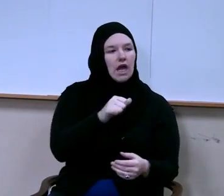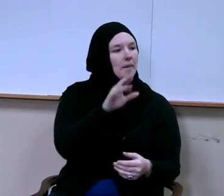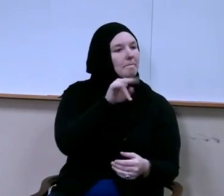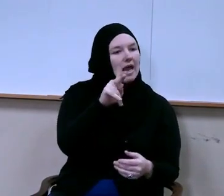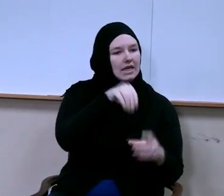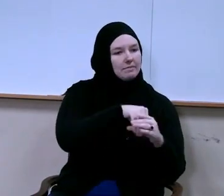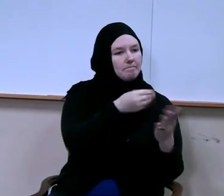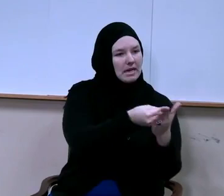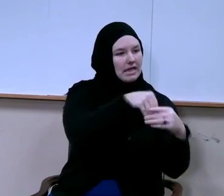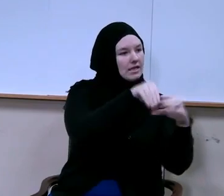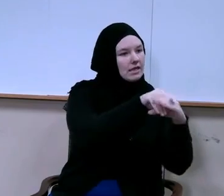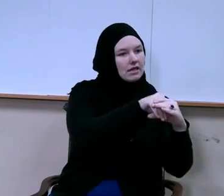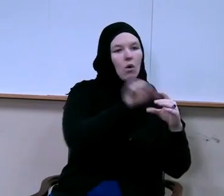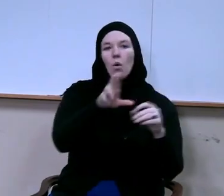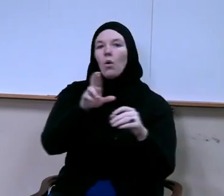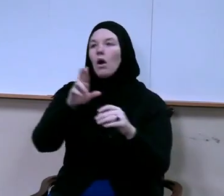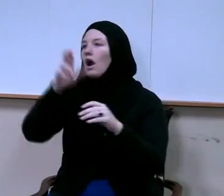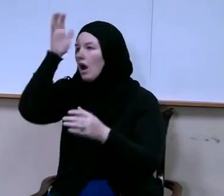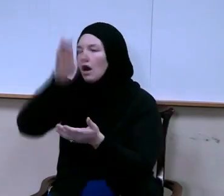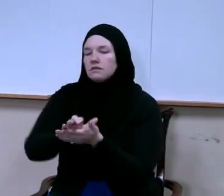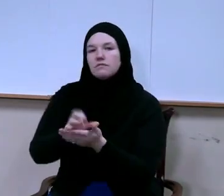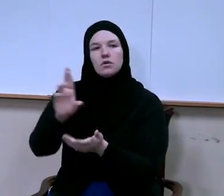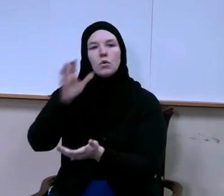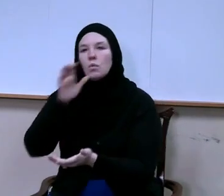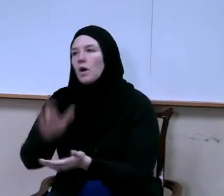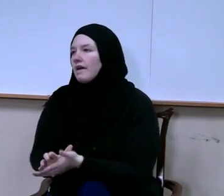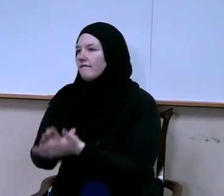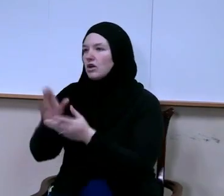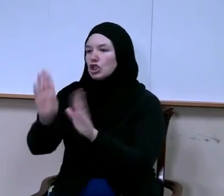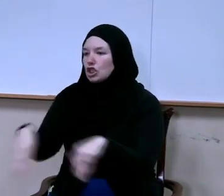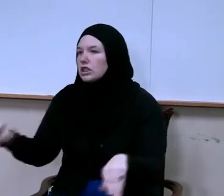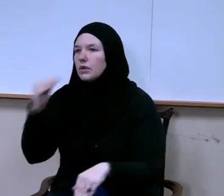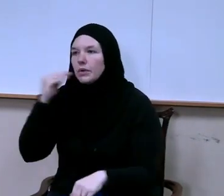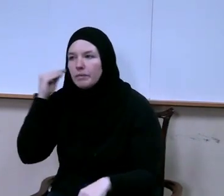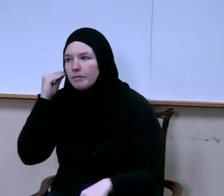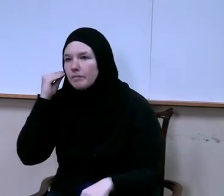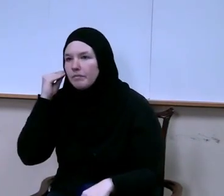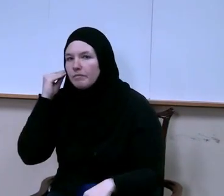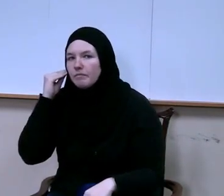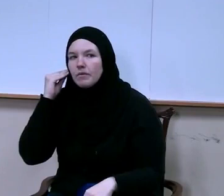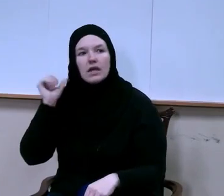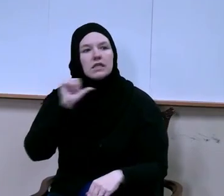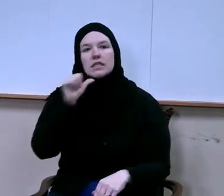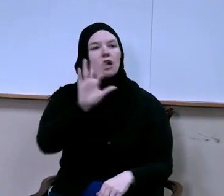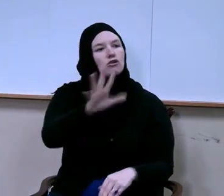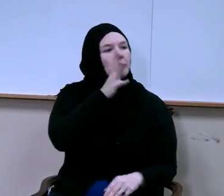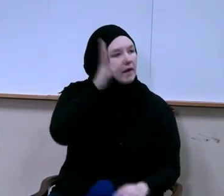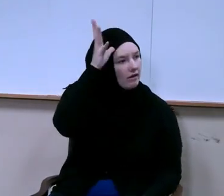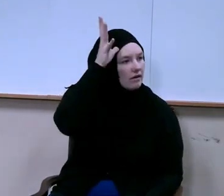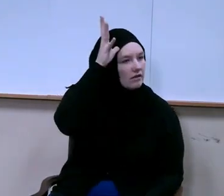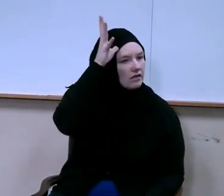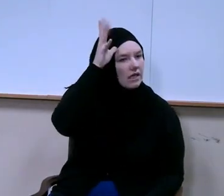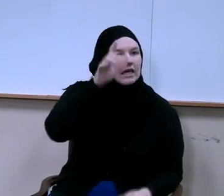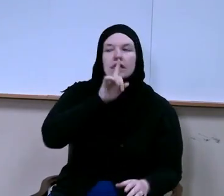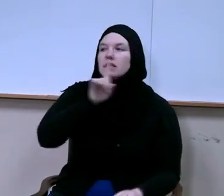not the family at home. It is not your husband. It is not your spouse. It is not your child. It is not your